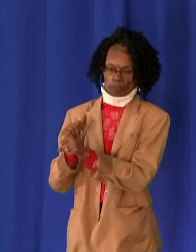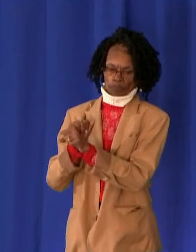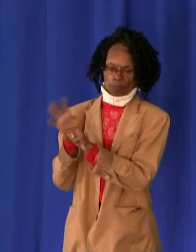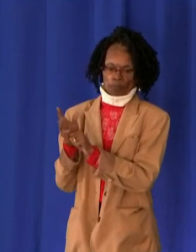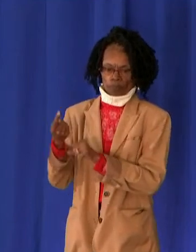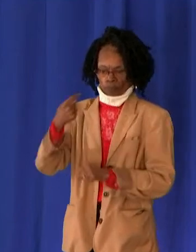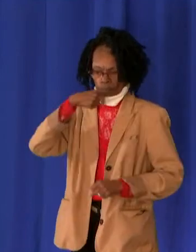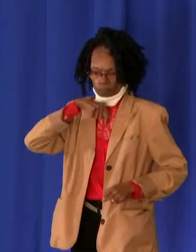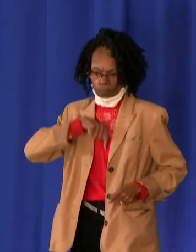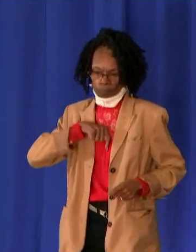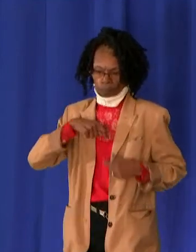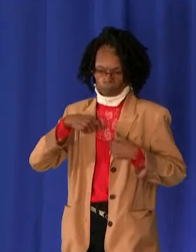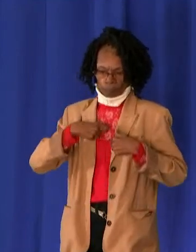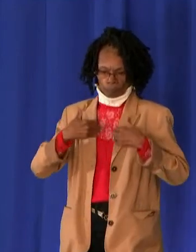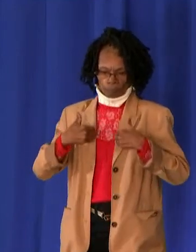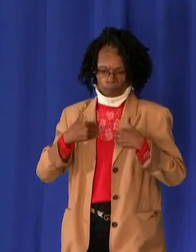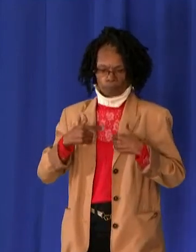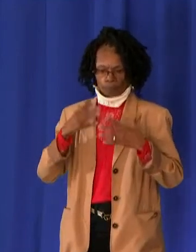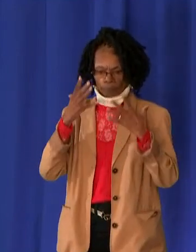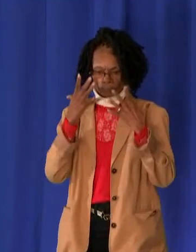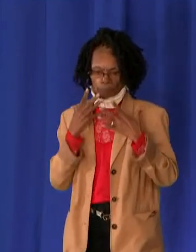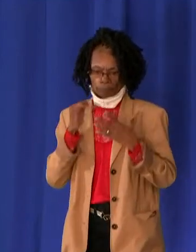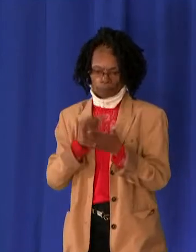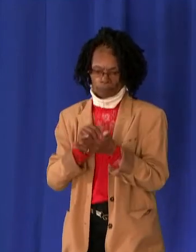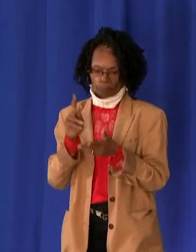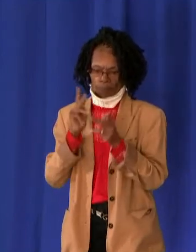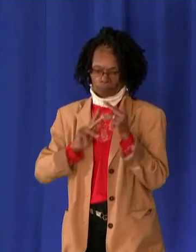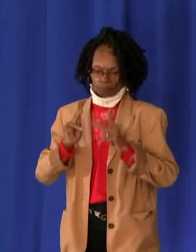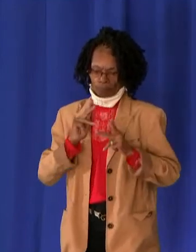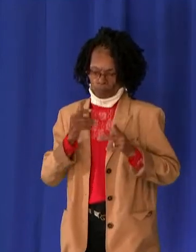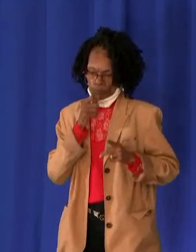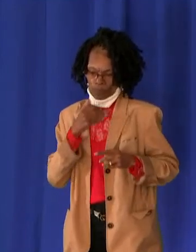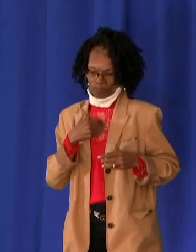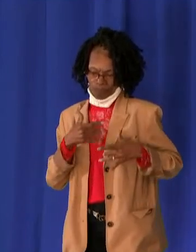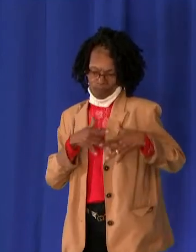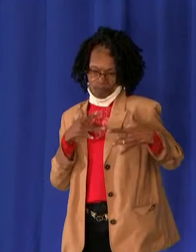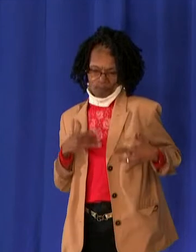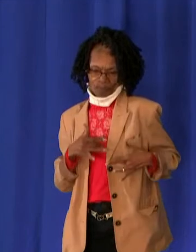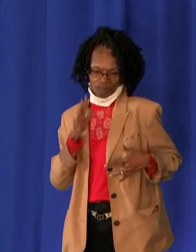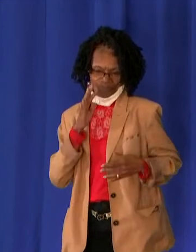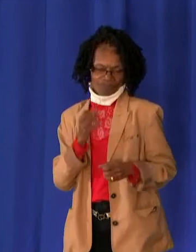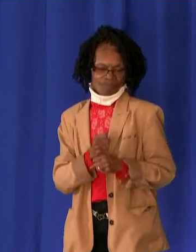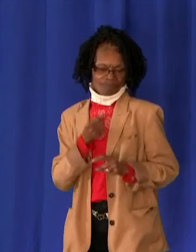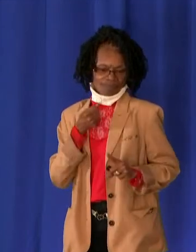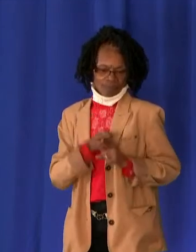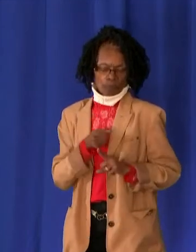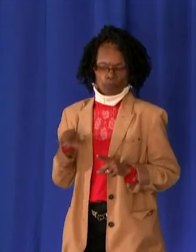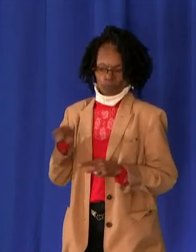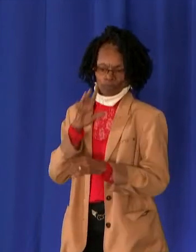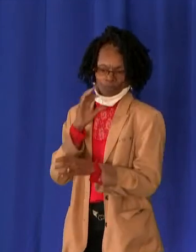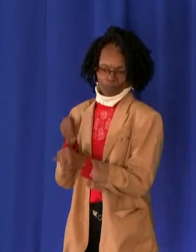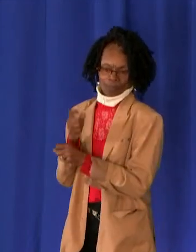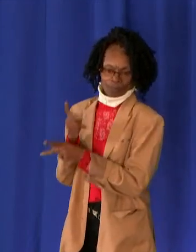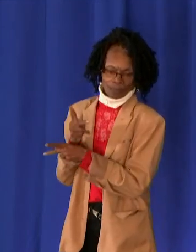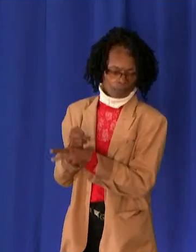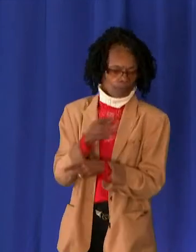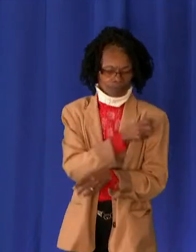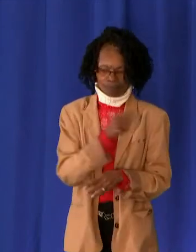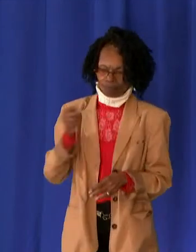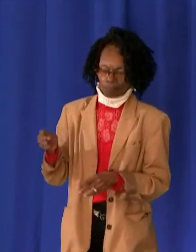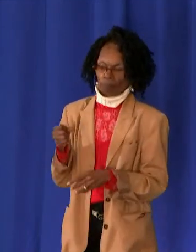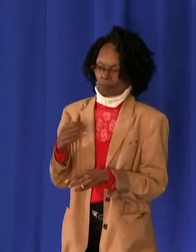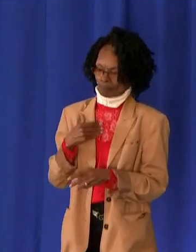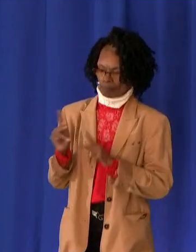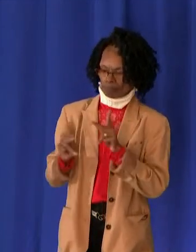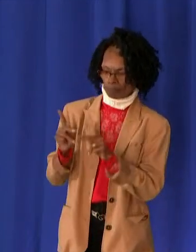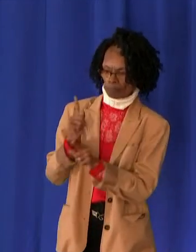unlikely event or unfortunate event that we have someone having a heart attack, they can get the care that they need, right? Or if we have people who have to